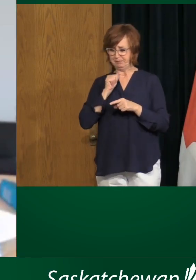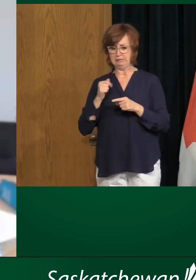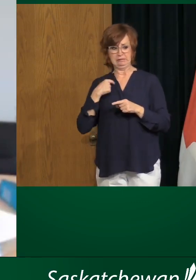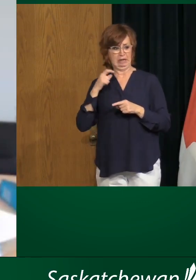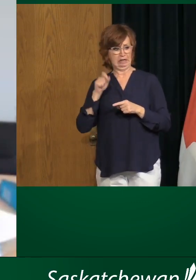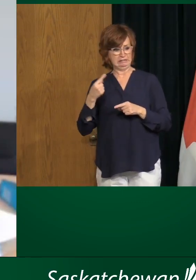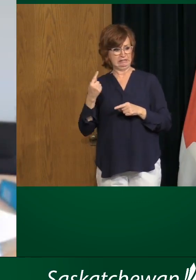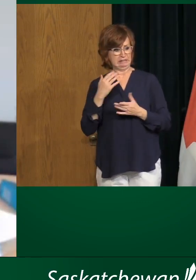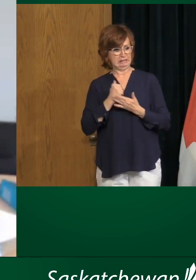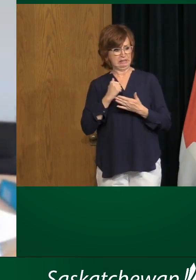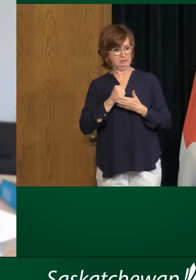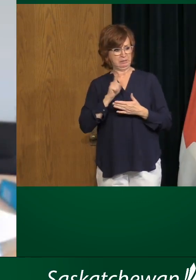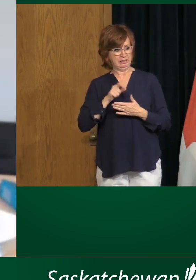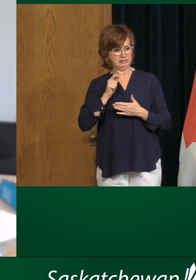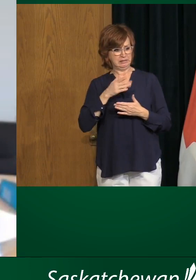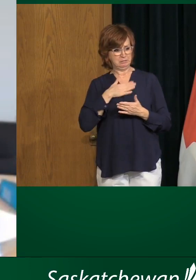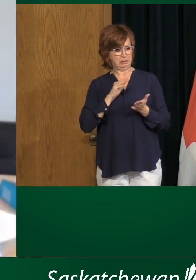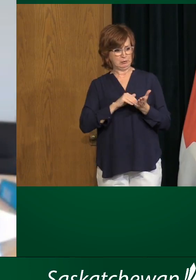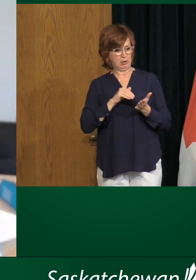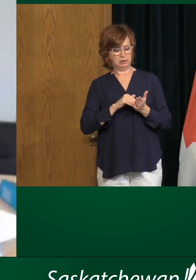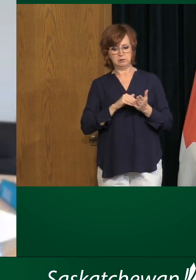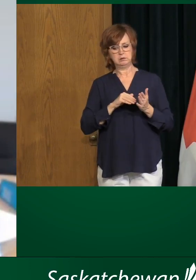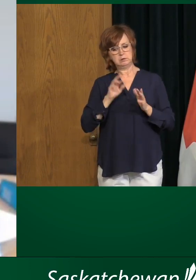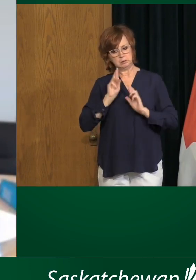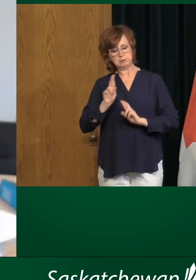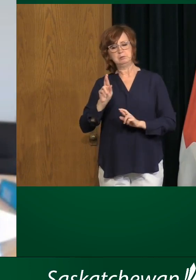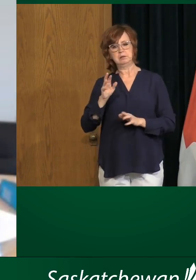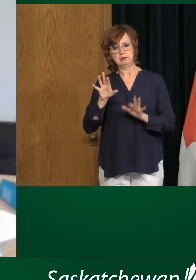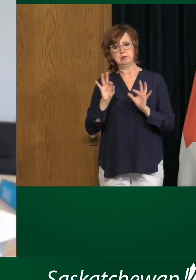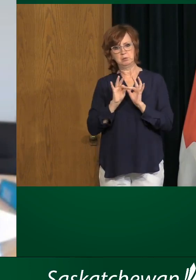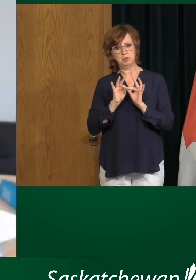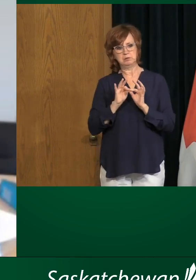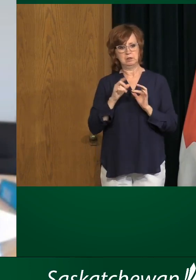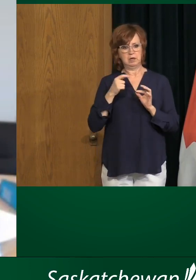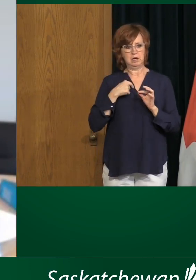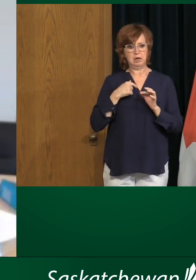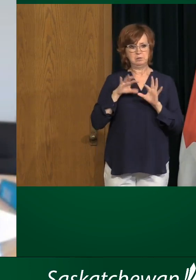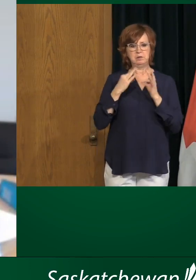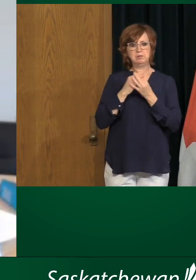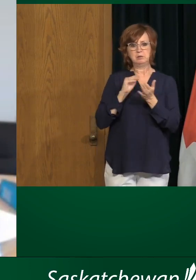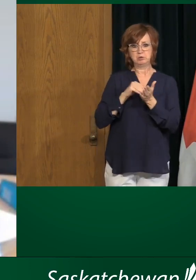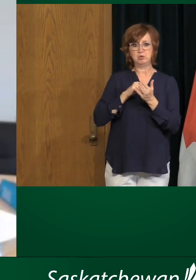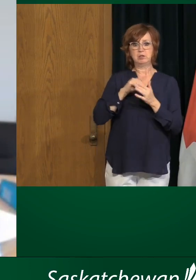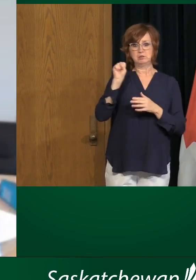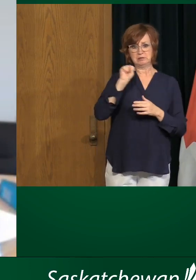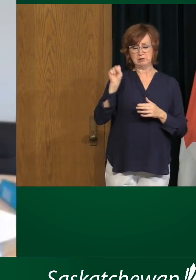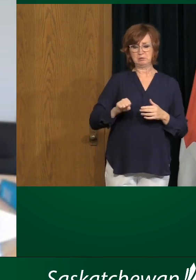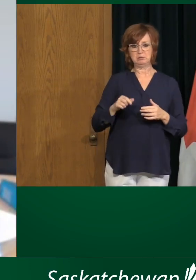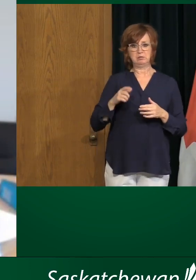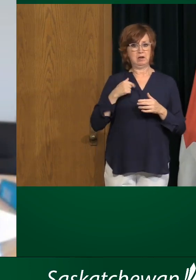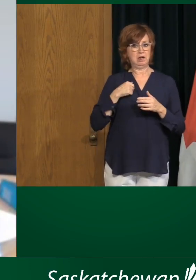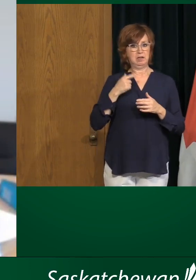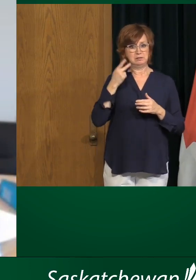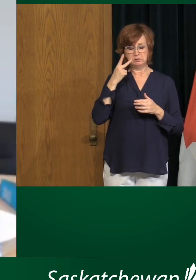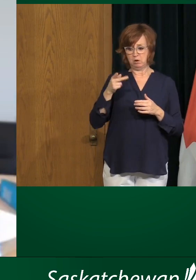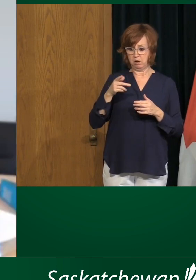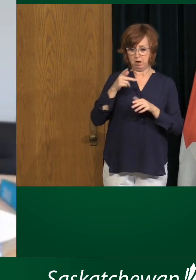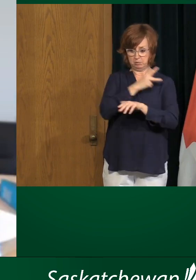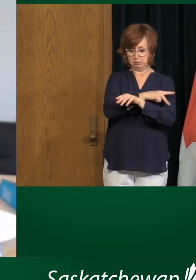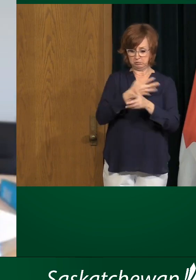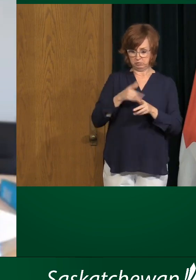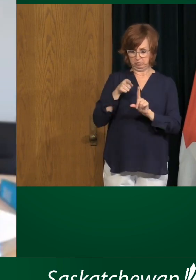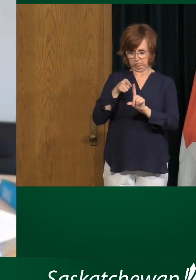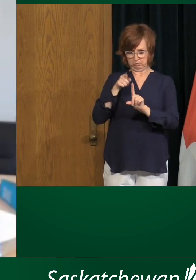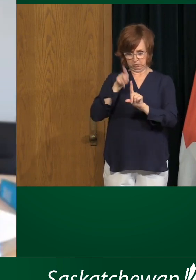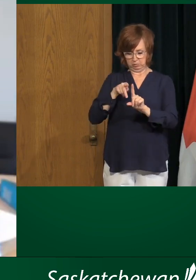I think it's important that we recognize this fact. I have seen patients where earlier intervention could have helped improve their